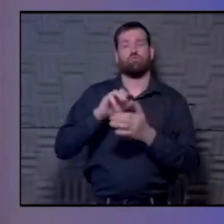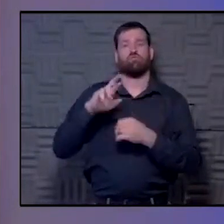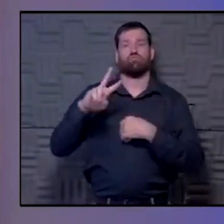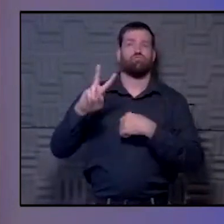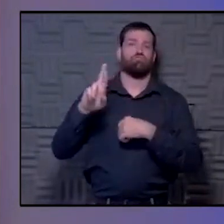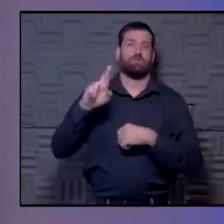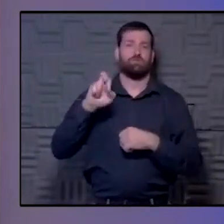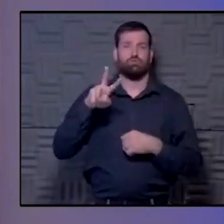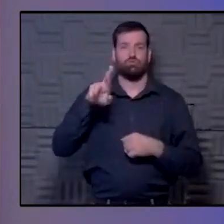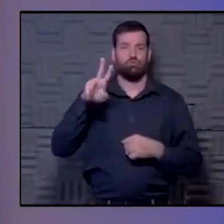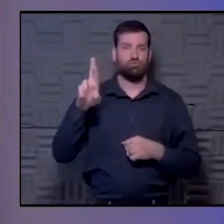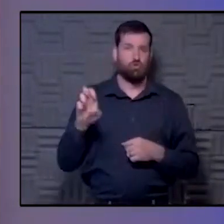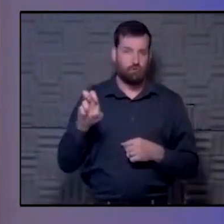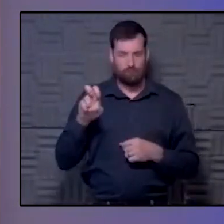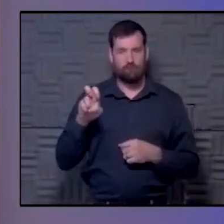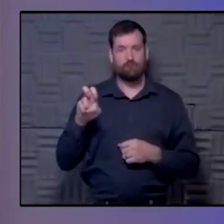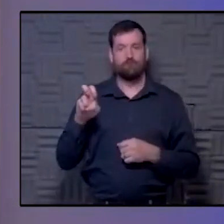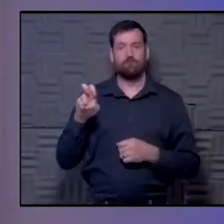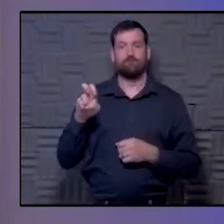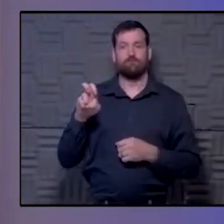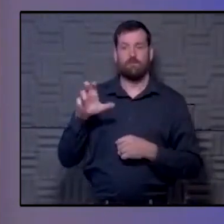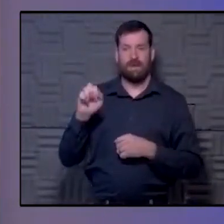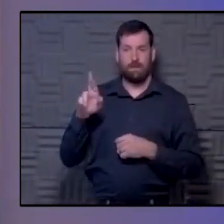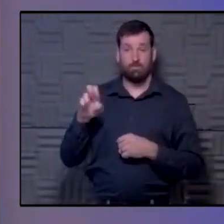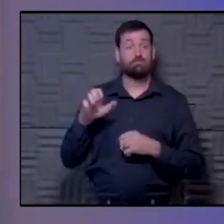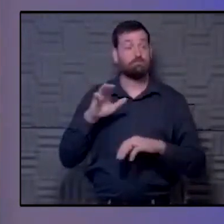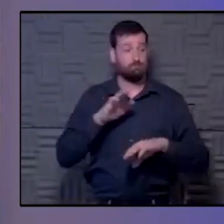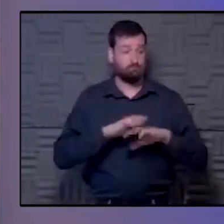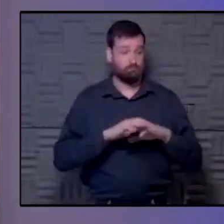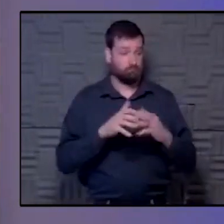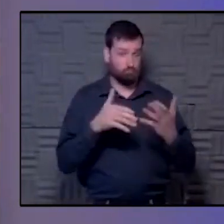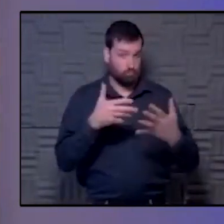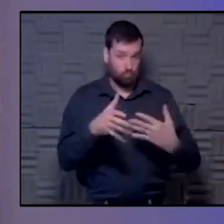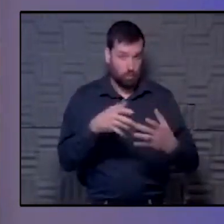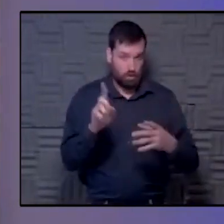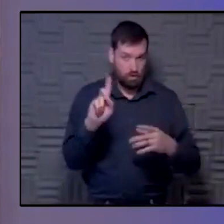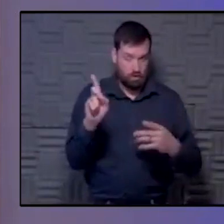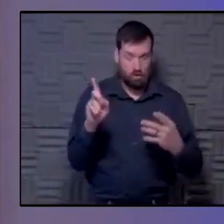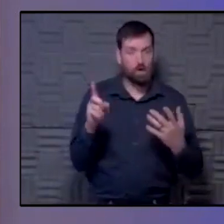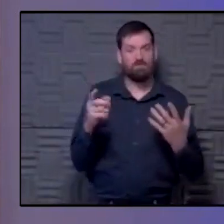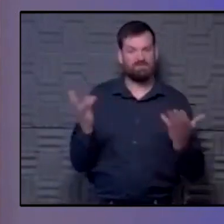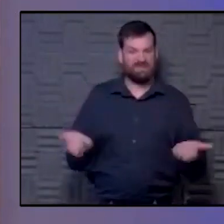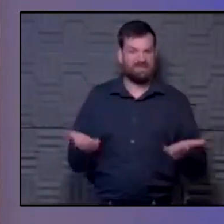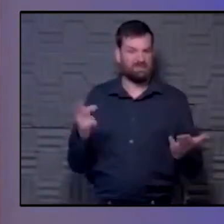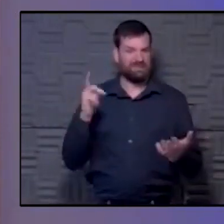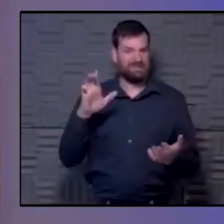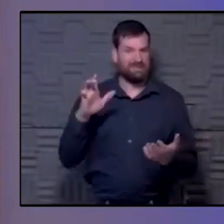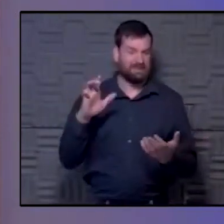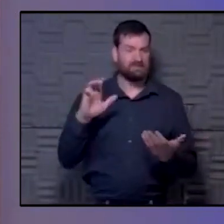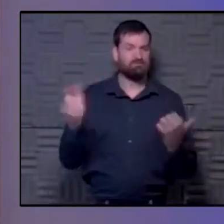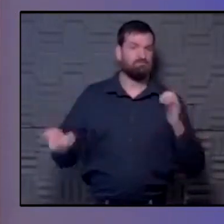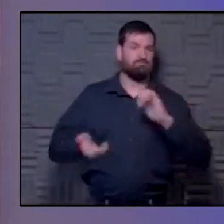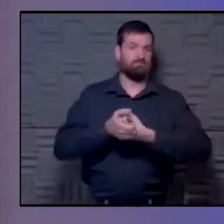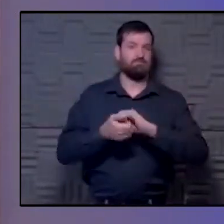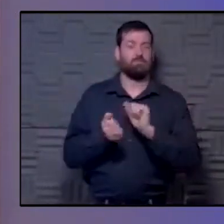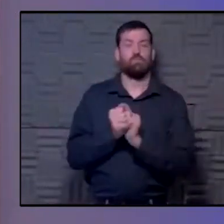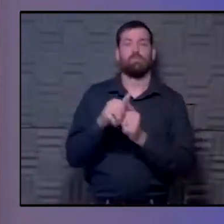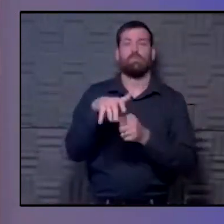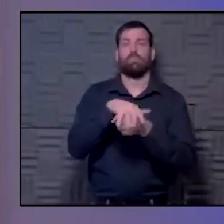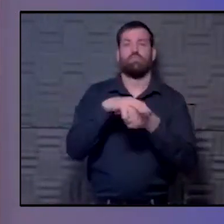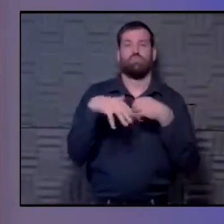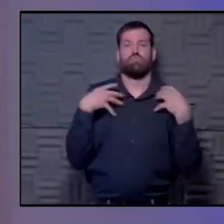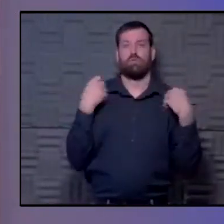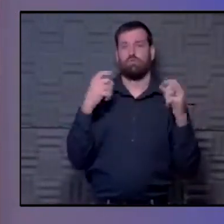We coordinate on the ground wherever we are. Now, here in Kansas City, we're working with the local